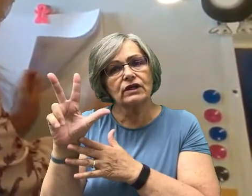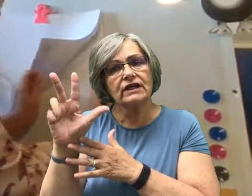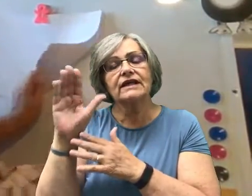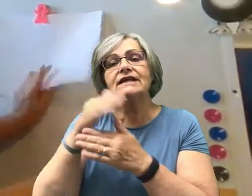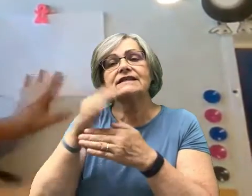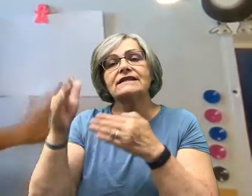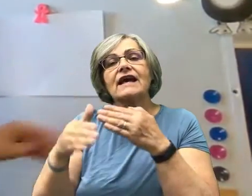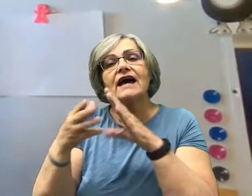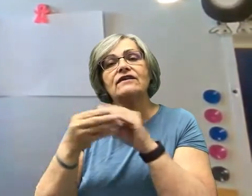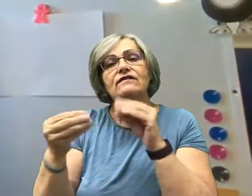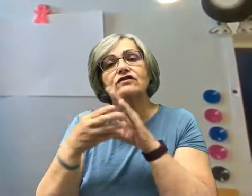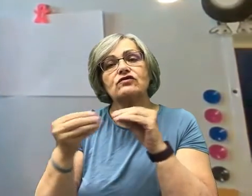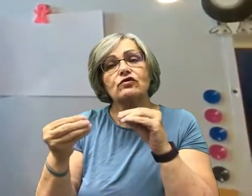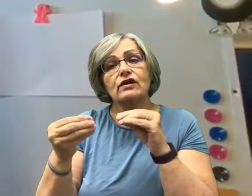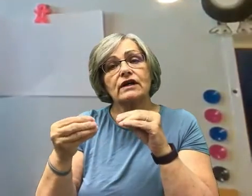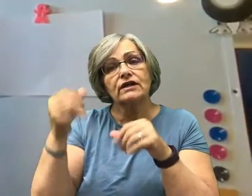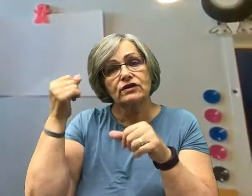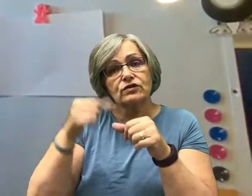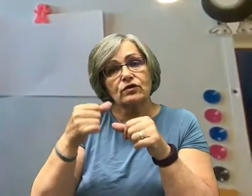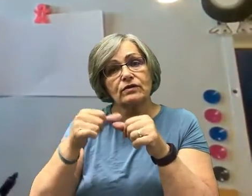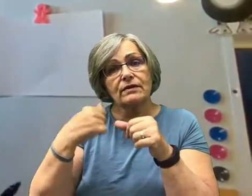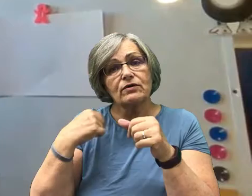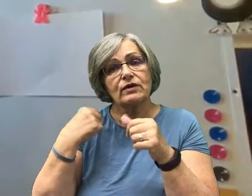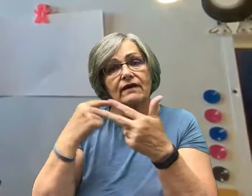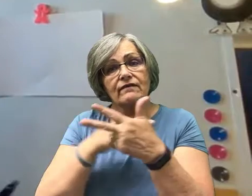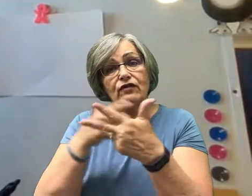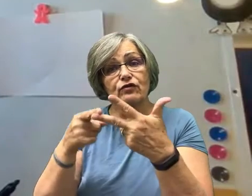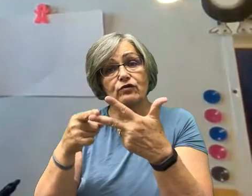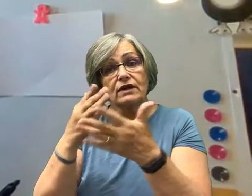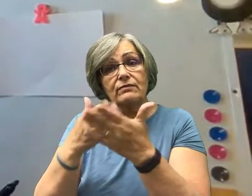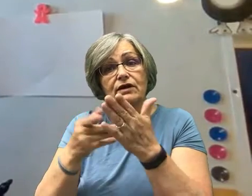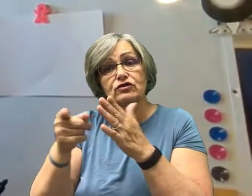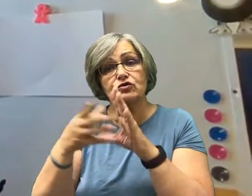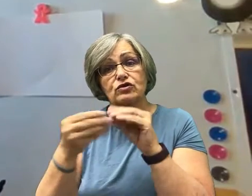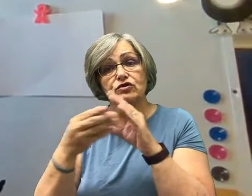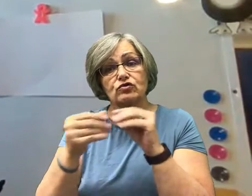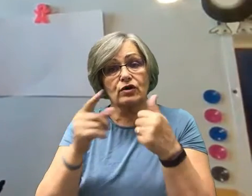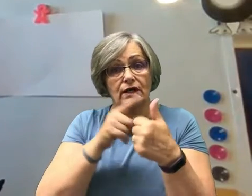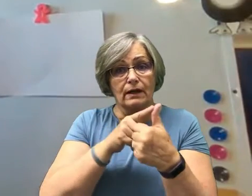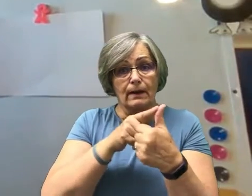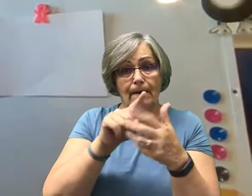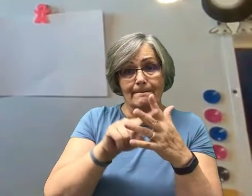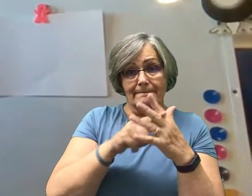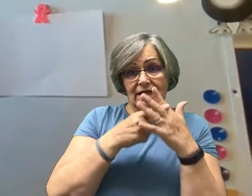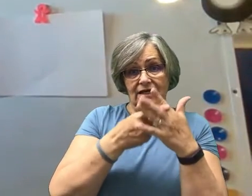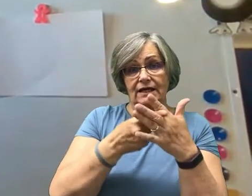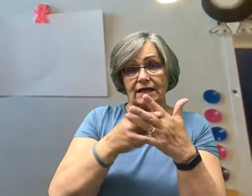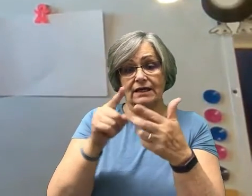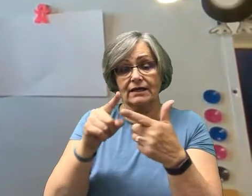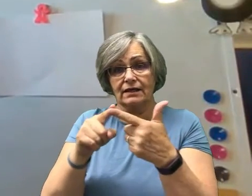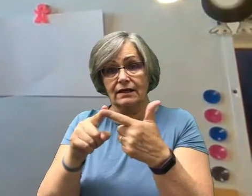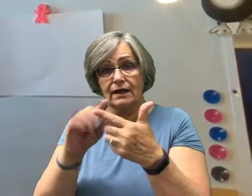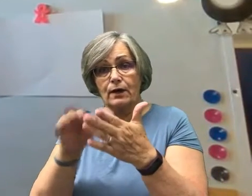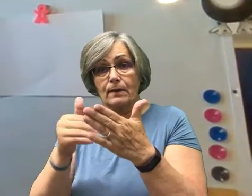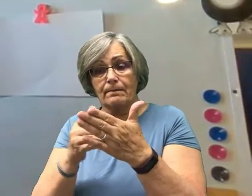page 3 is your ending. So remember, boys and girls, we always have 3 parts to our story. We have the